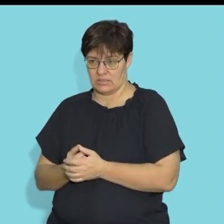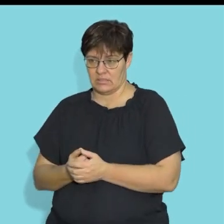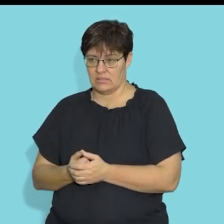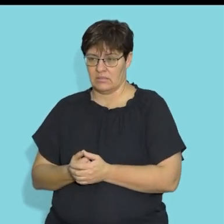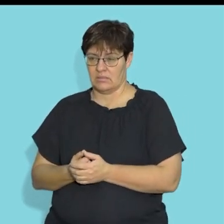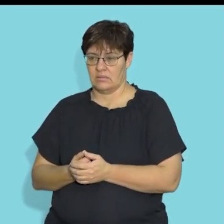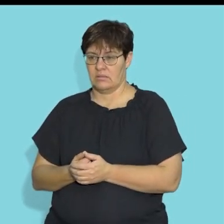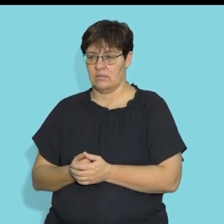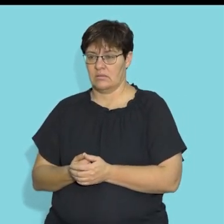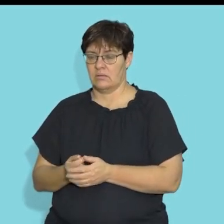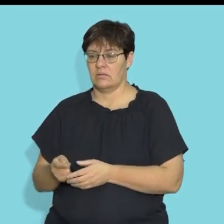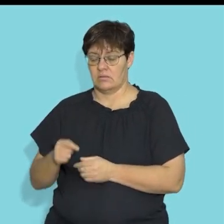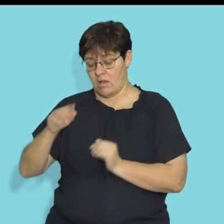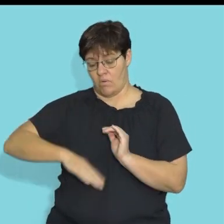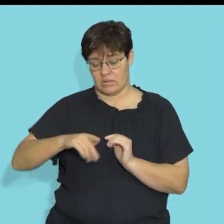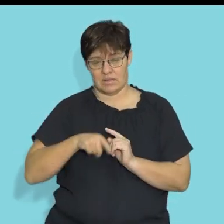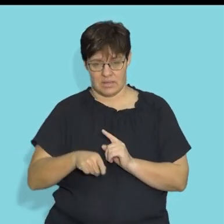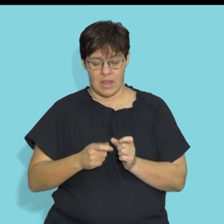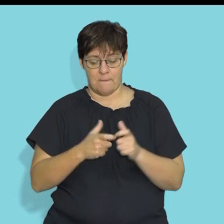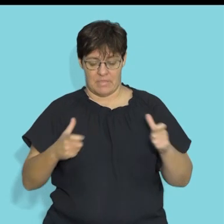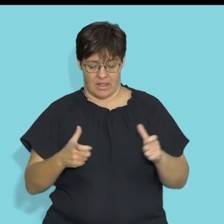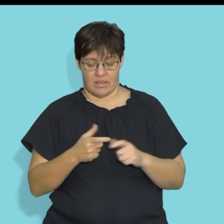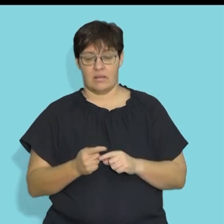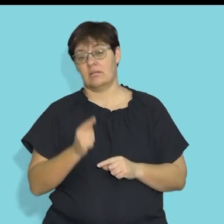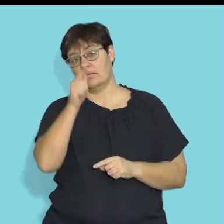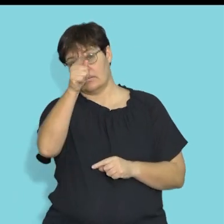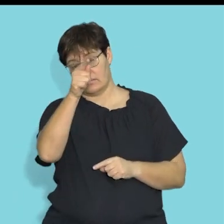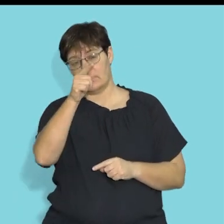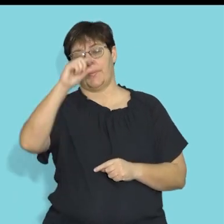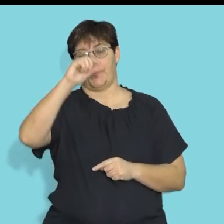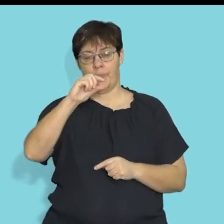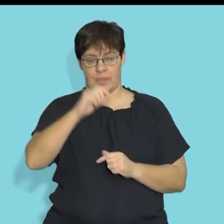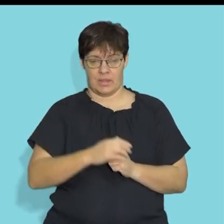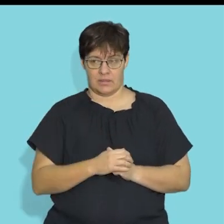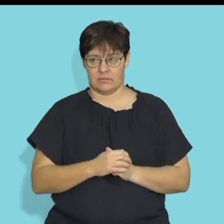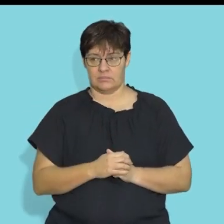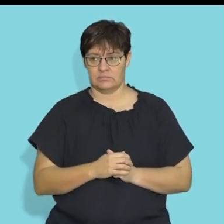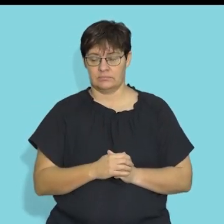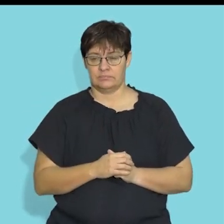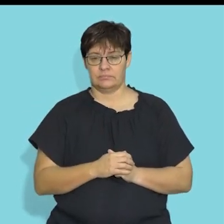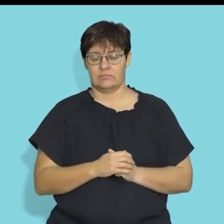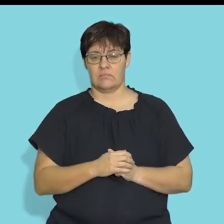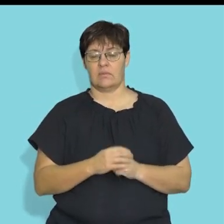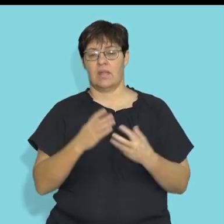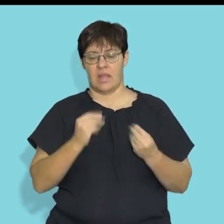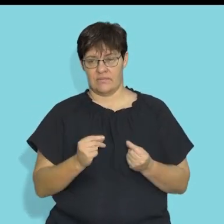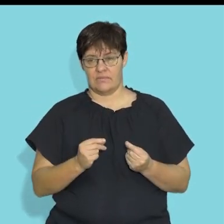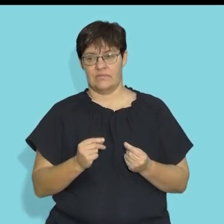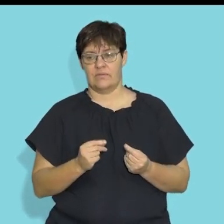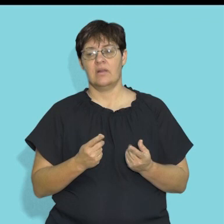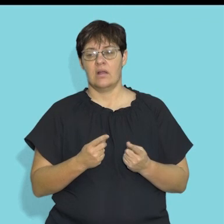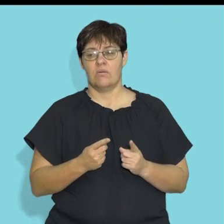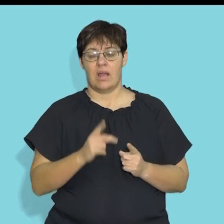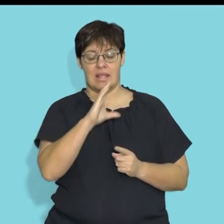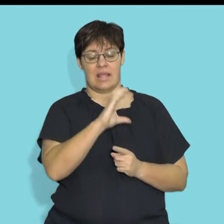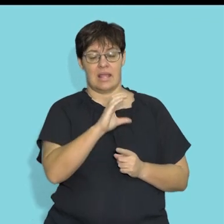always say then the denominator is big and the numerator is small. So we have this division and